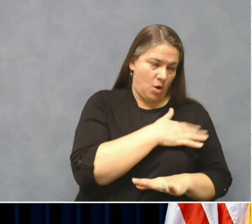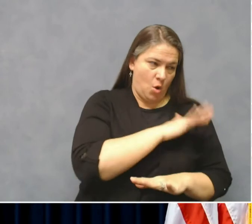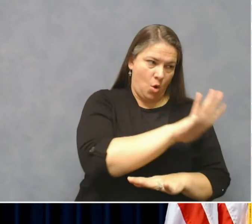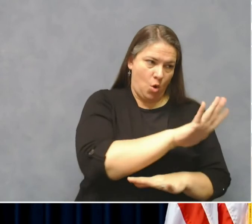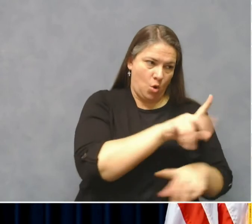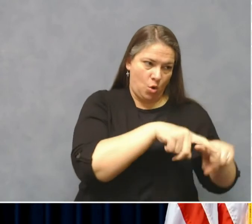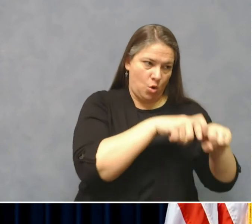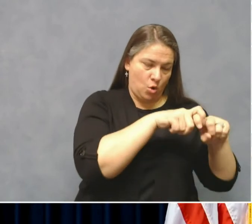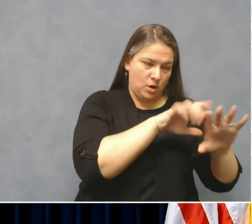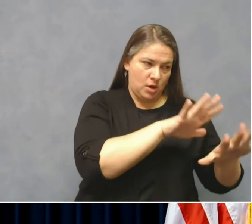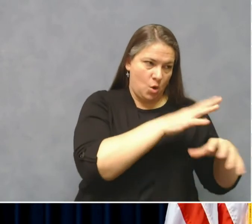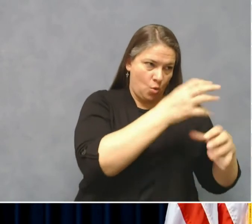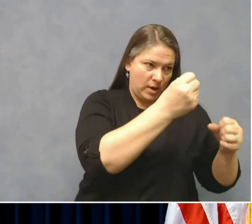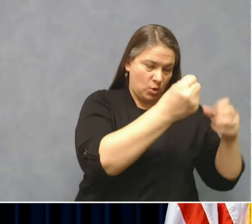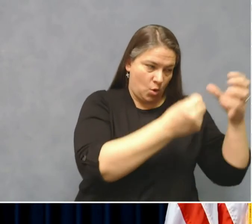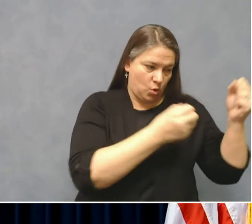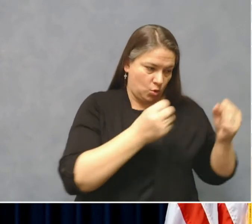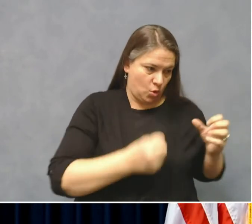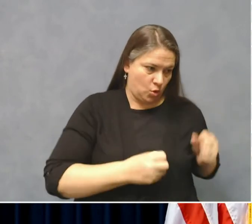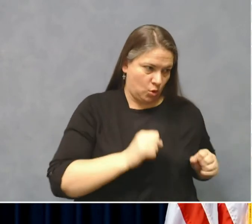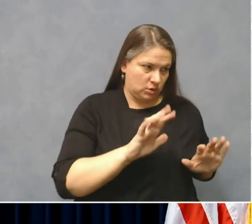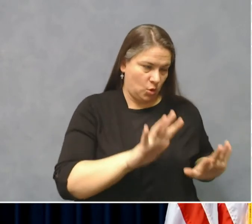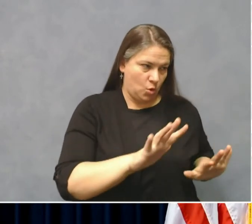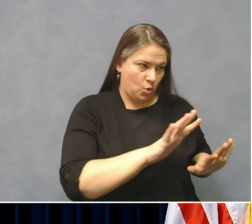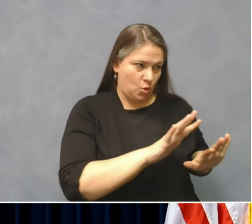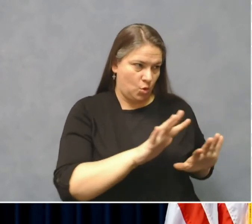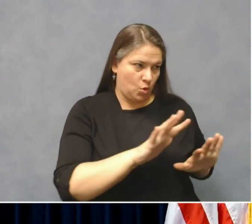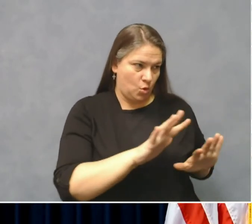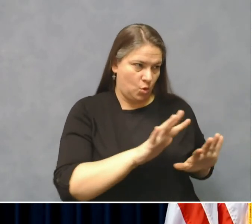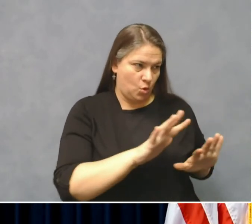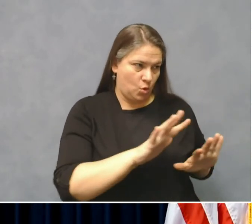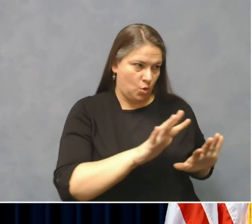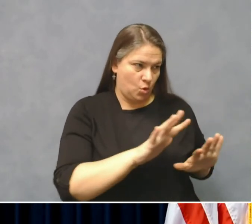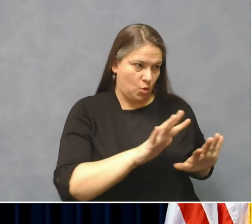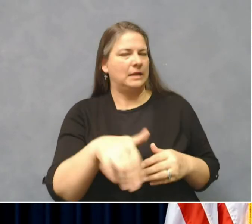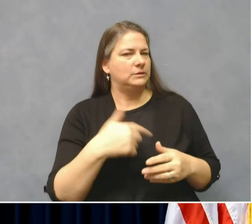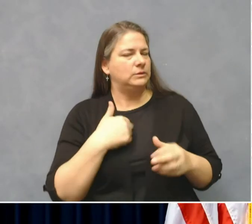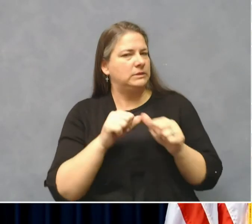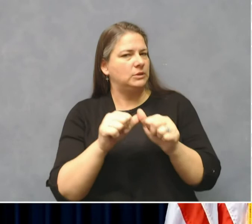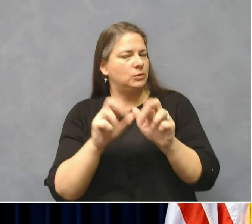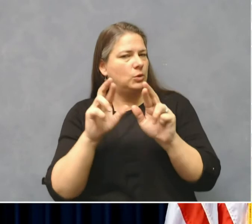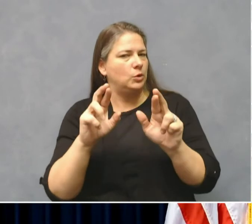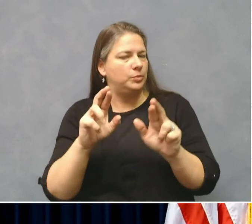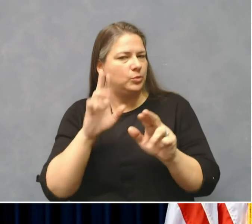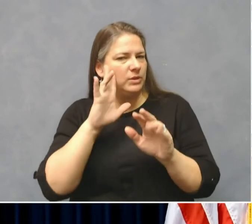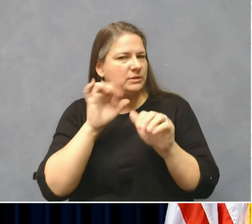and we hope never get us to that point, but we do have to continue.